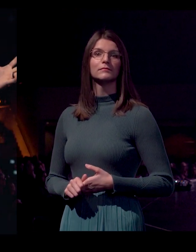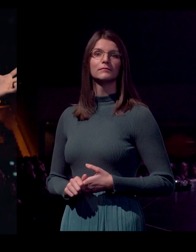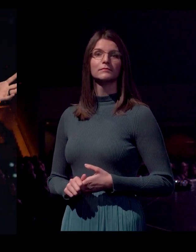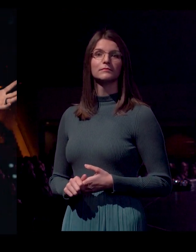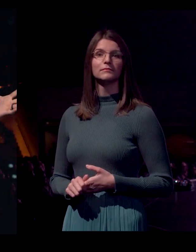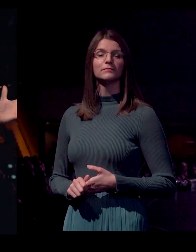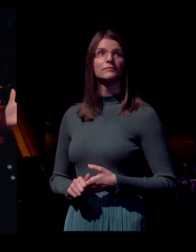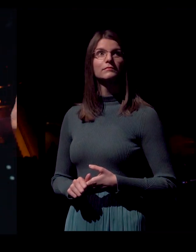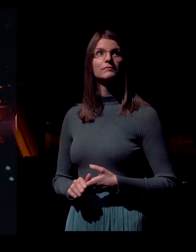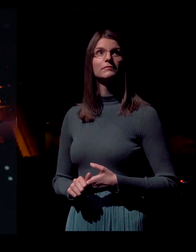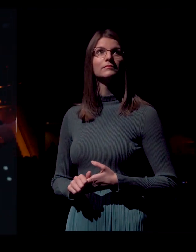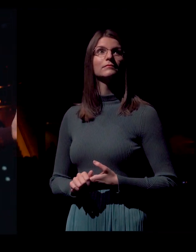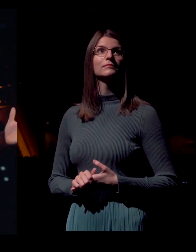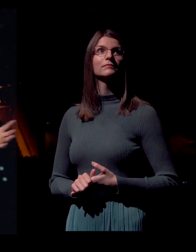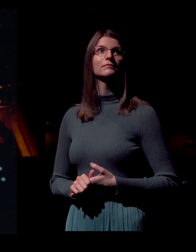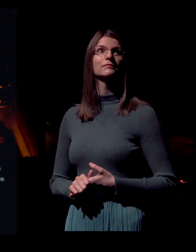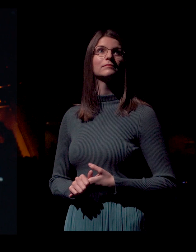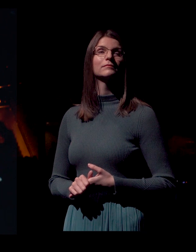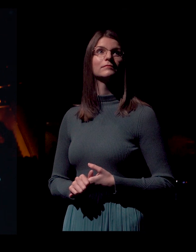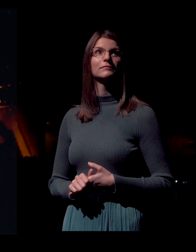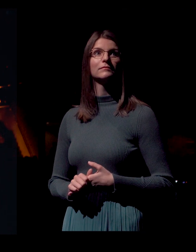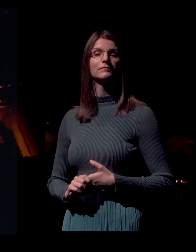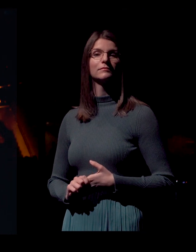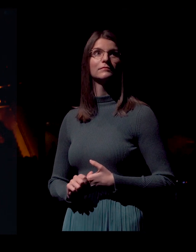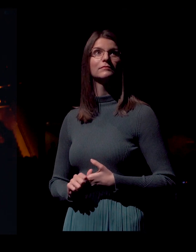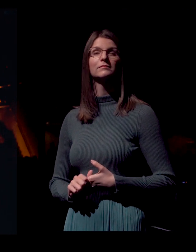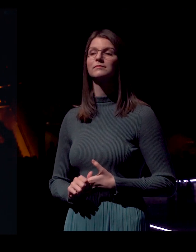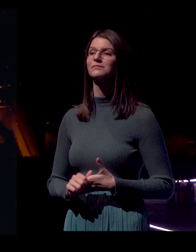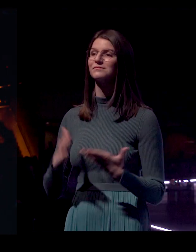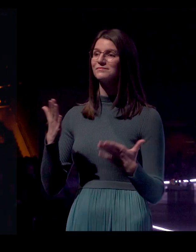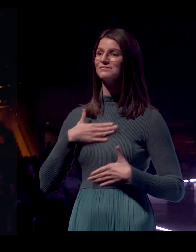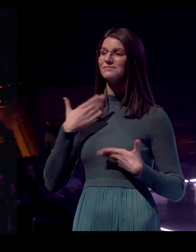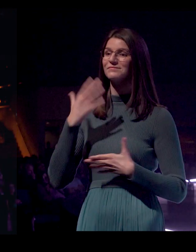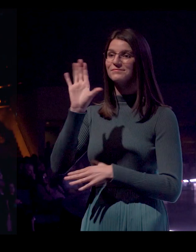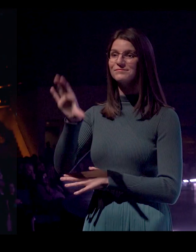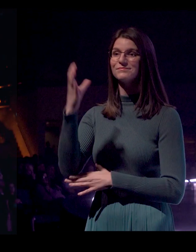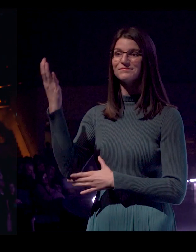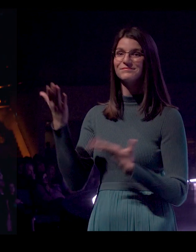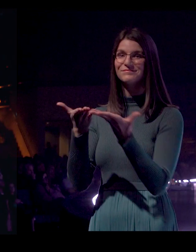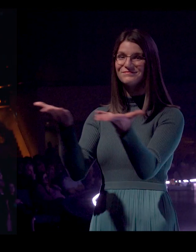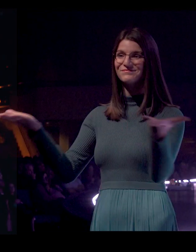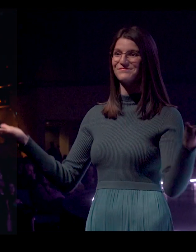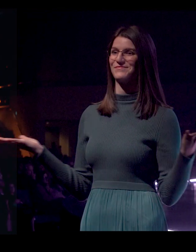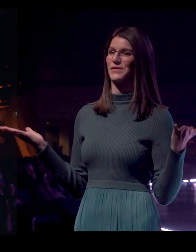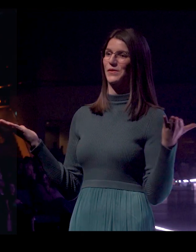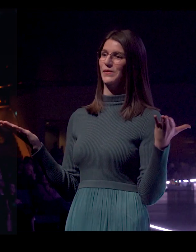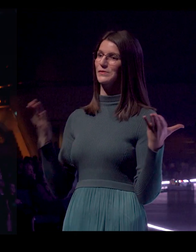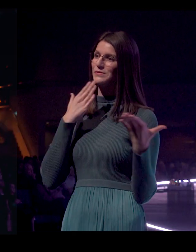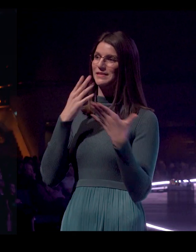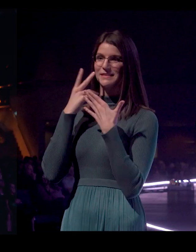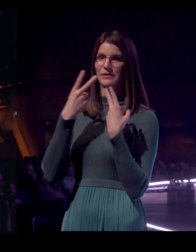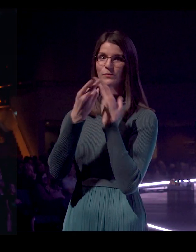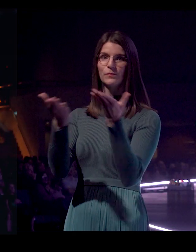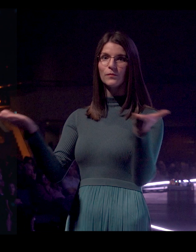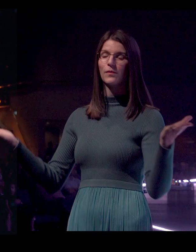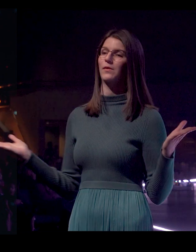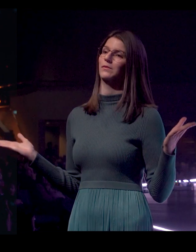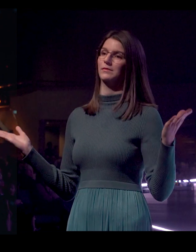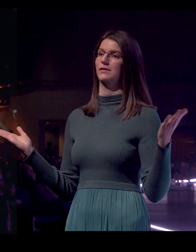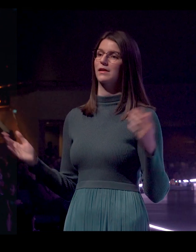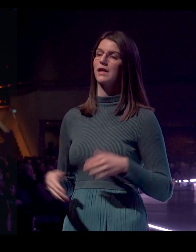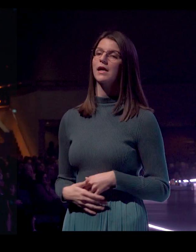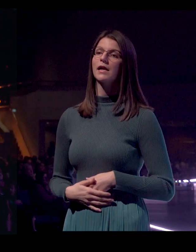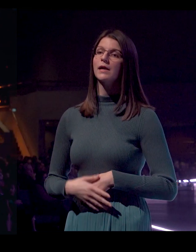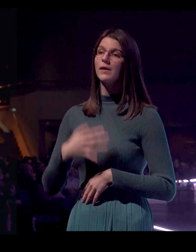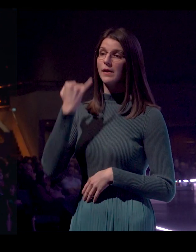Merry Christmas, everyone. So good to see you. And if you happen to be new to CCV, I just want to say we are crazy honored